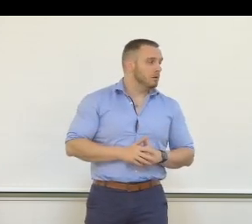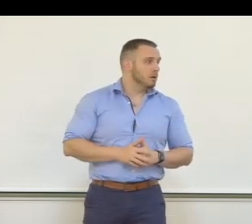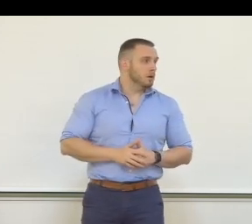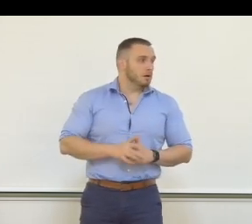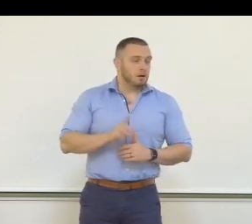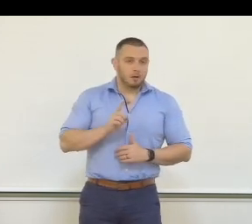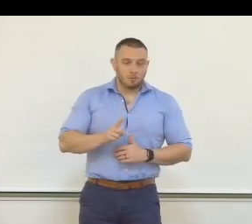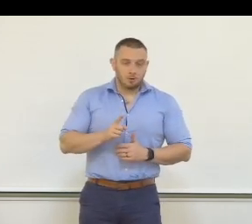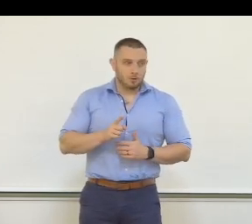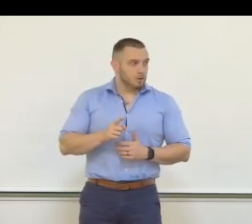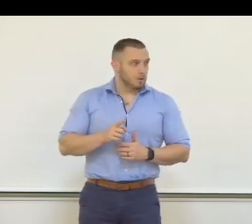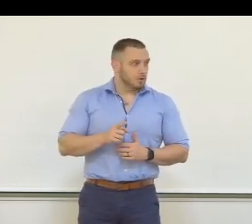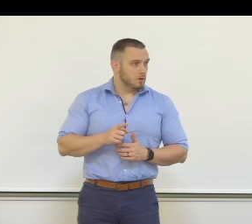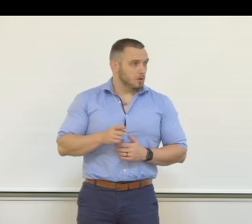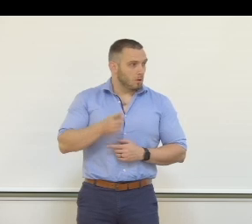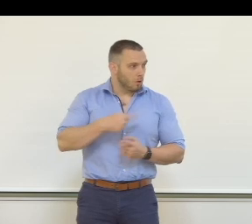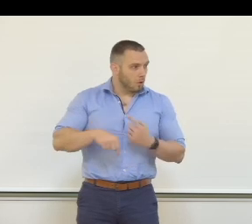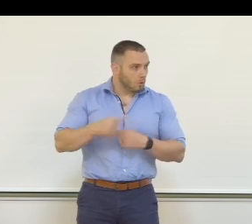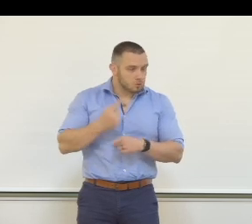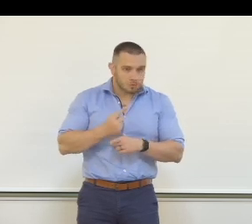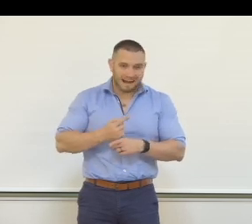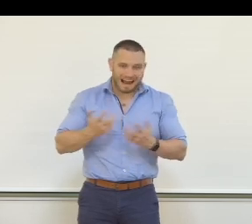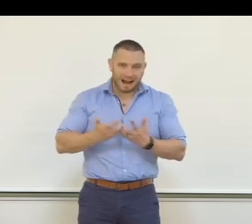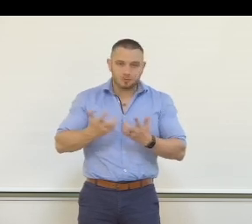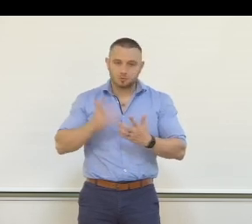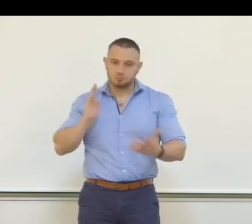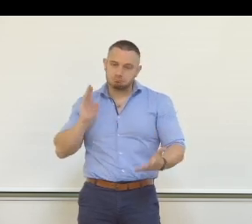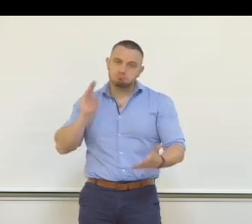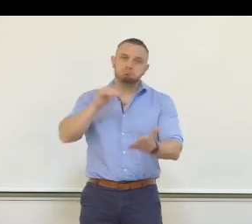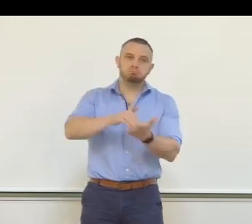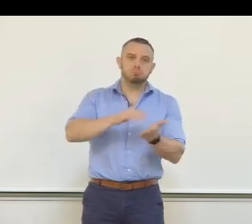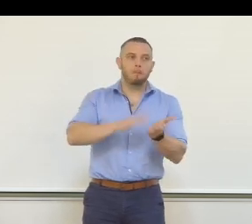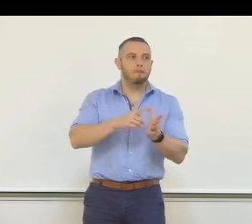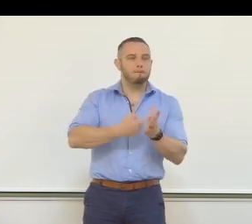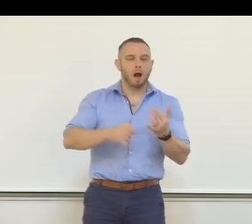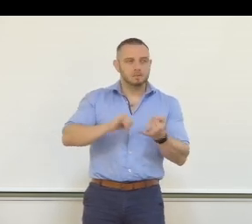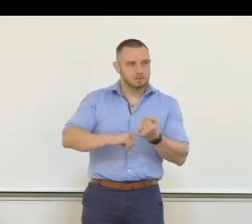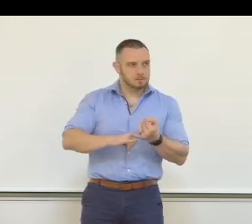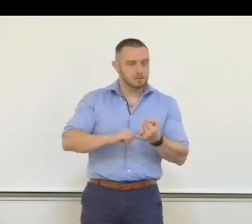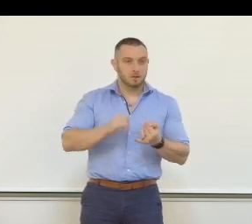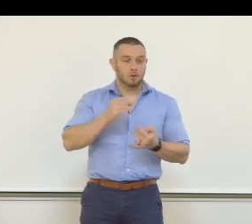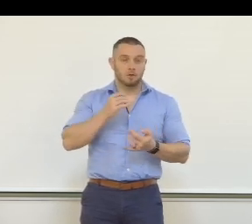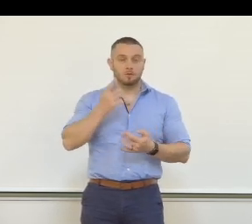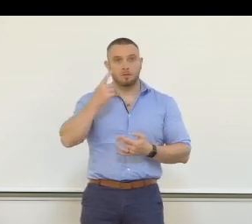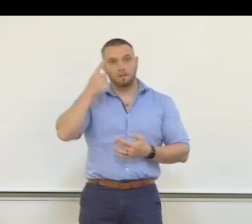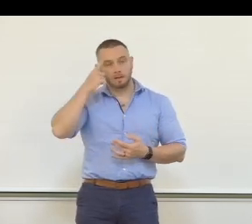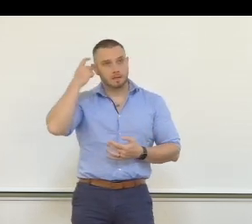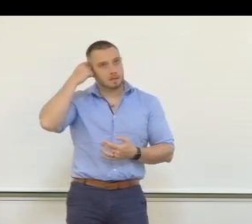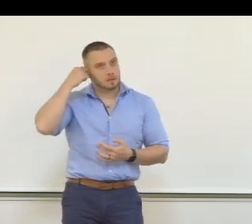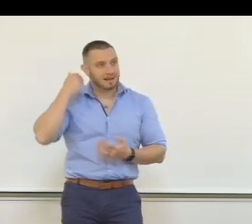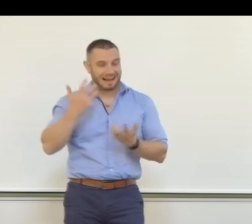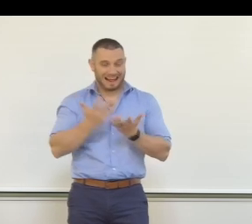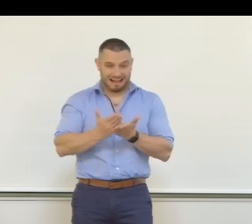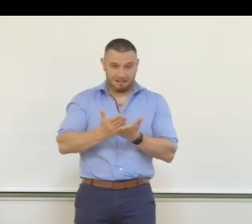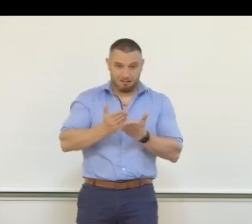But everyone is talking about how to get to Mars. And then when we think about how to actually